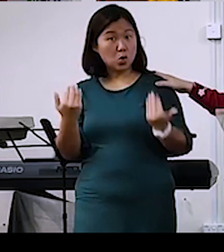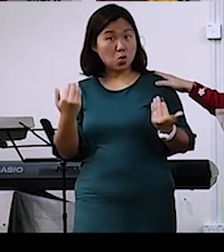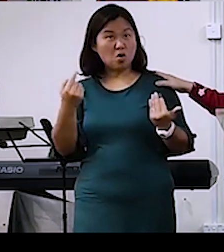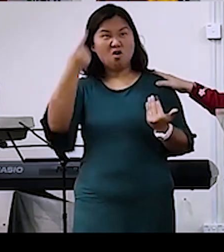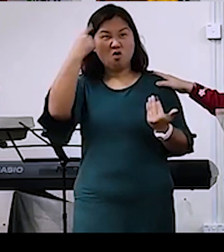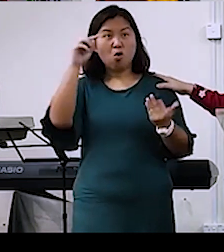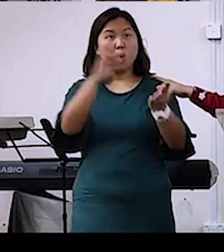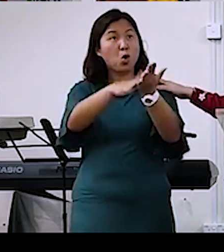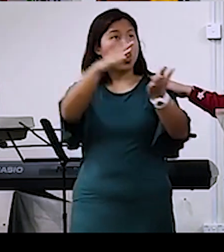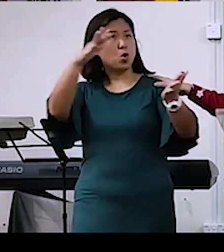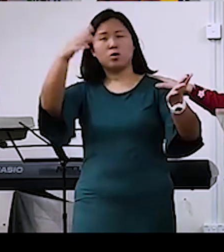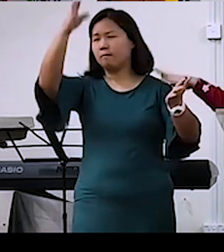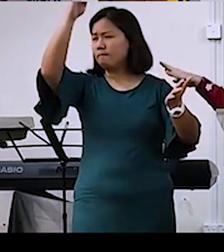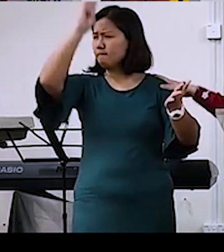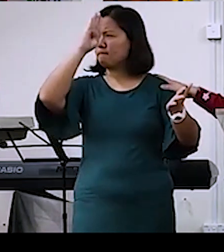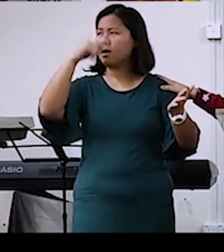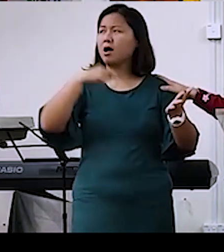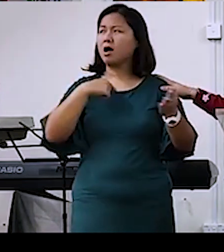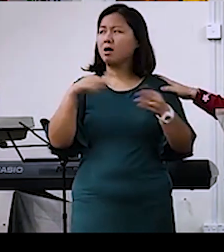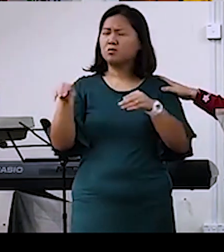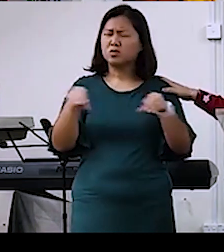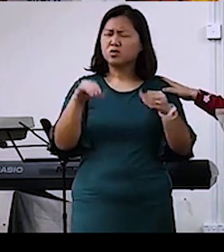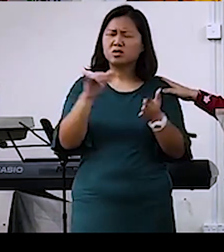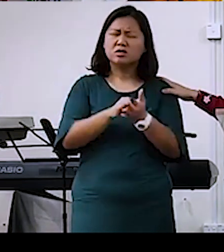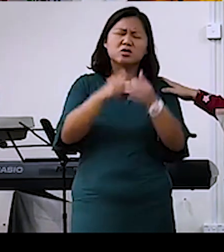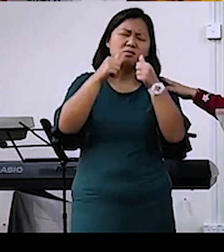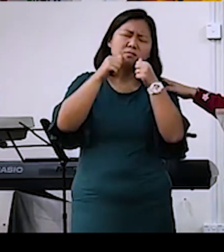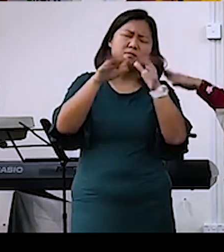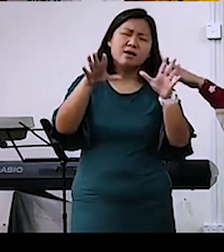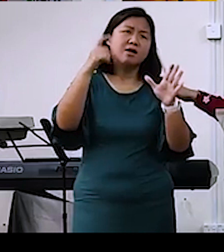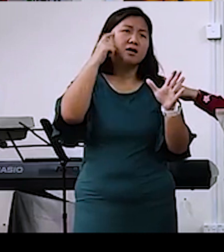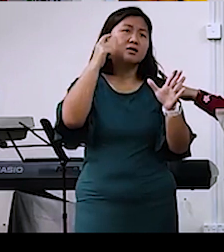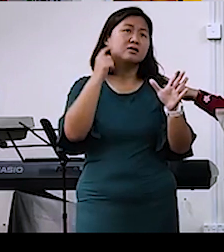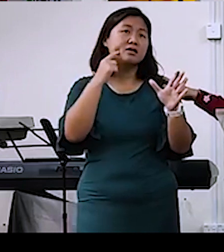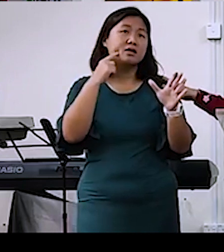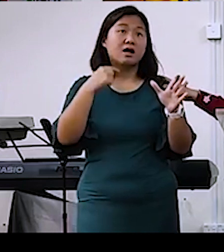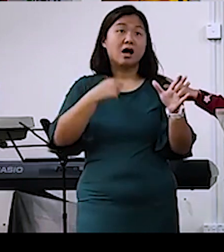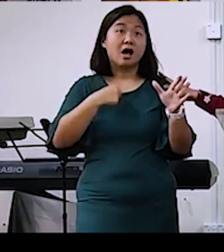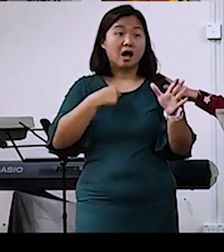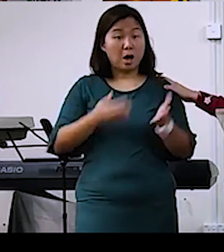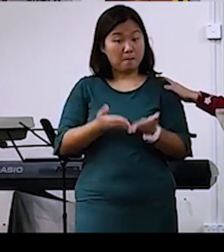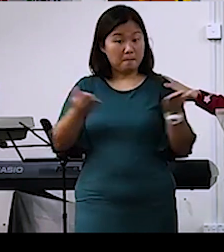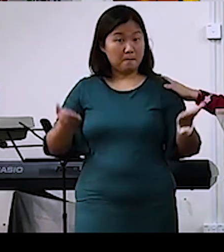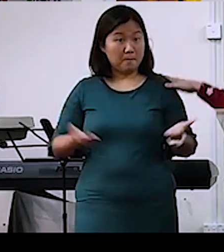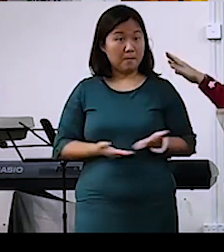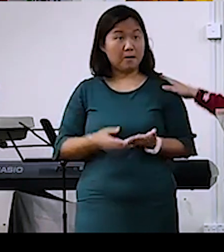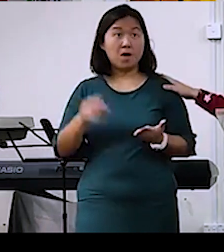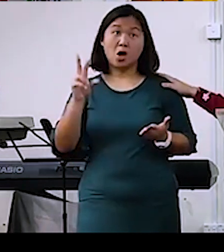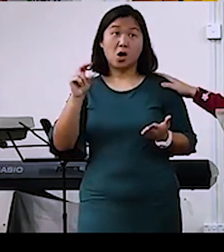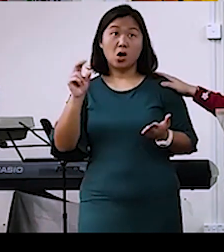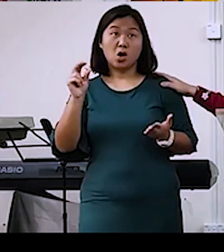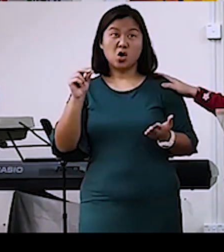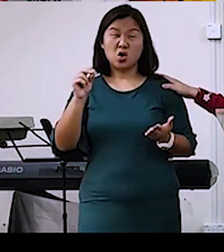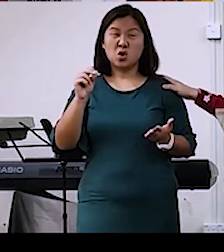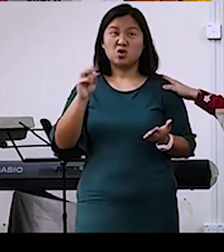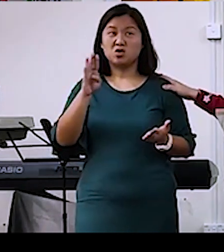if she's interpreting right now for the glory of God, I'm doing this to bless the deaf. Okay, I'm here because, not to be popular, I'm not here to make